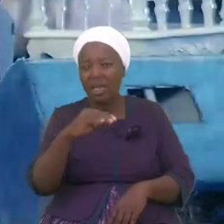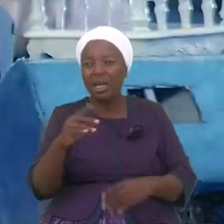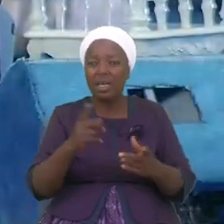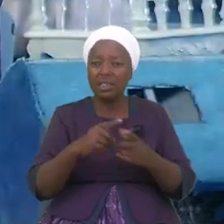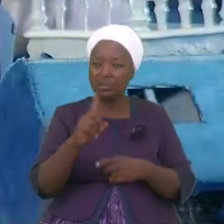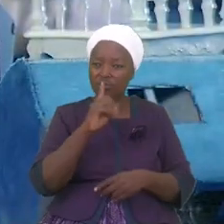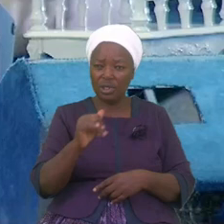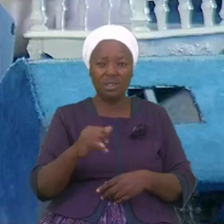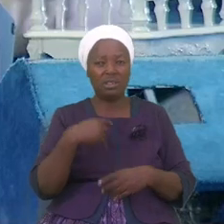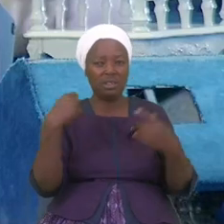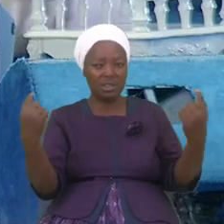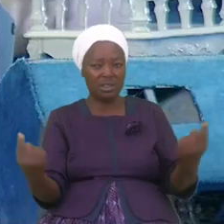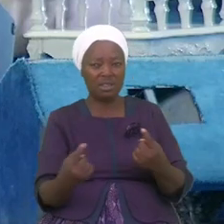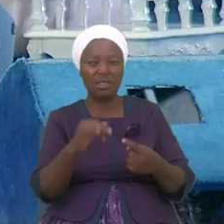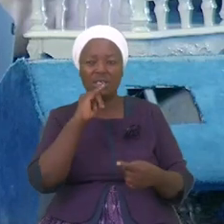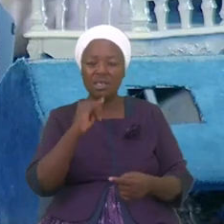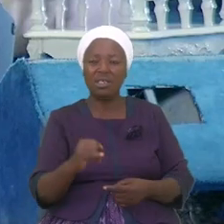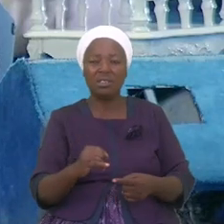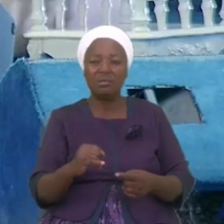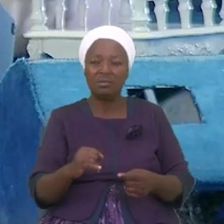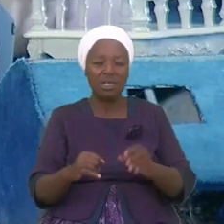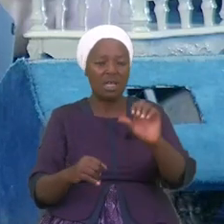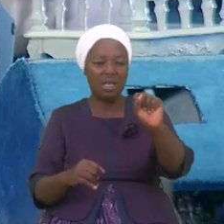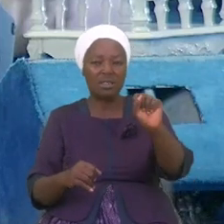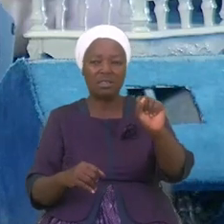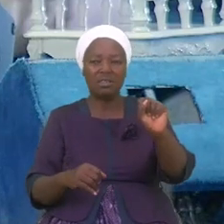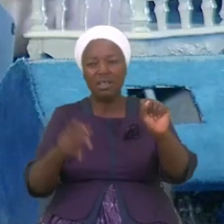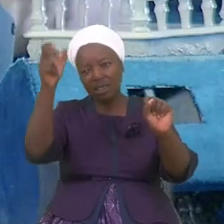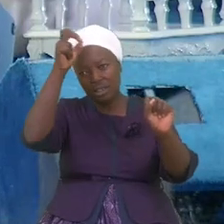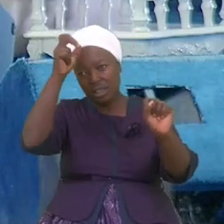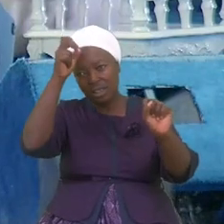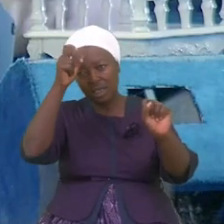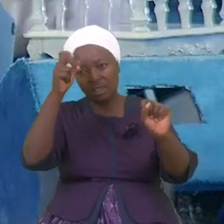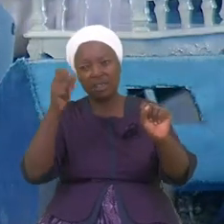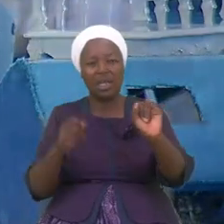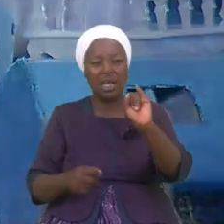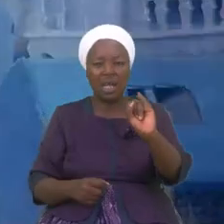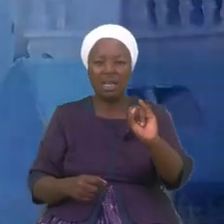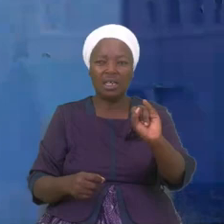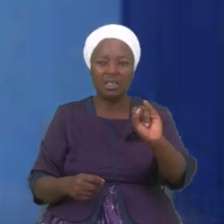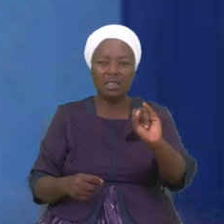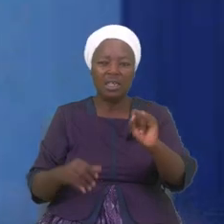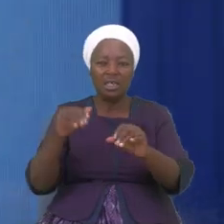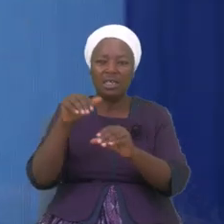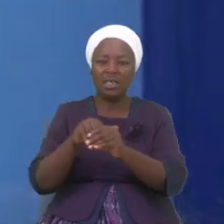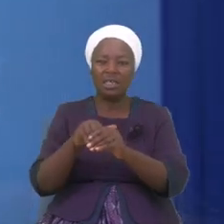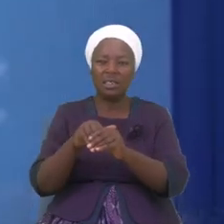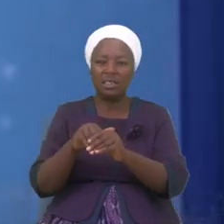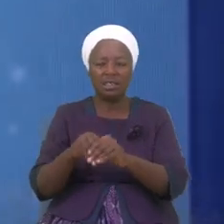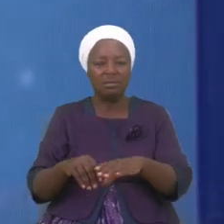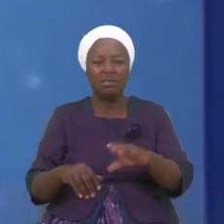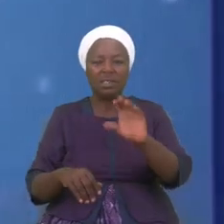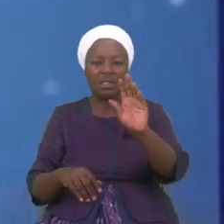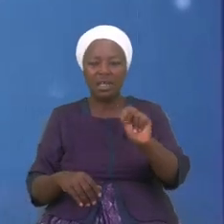sin is Satan in nature. S-I-N. It's the corruption we met